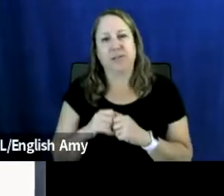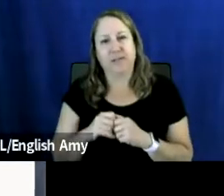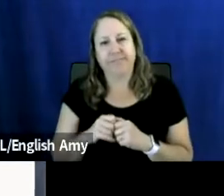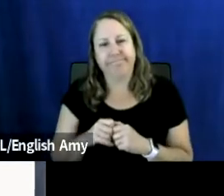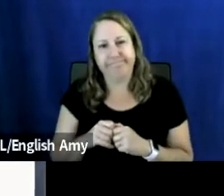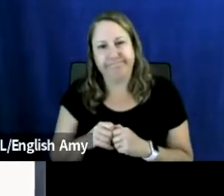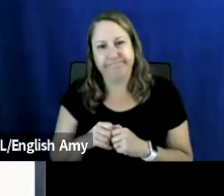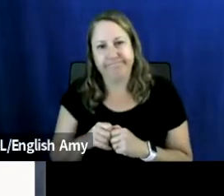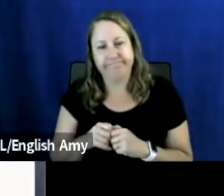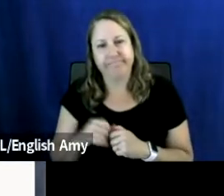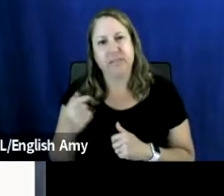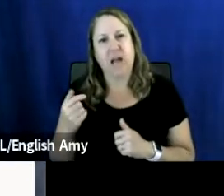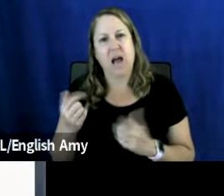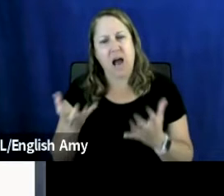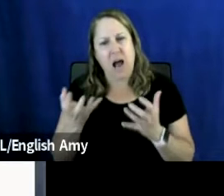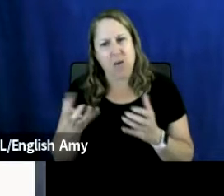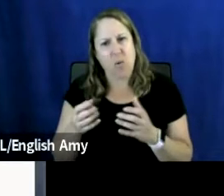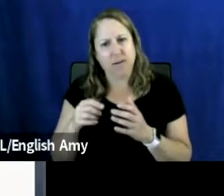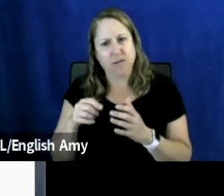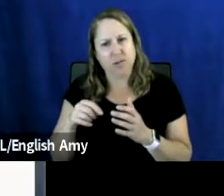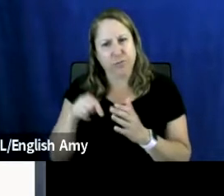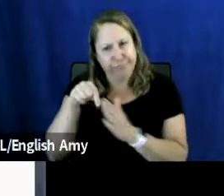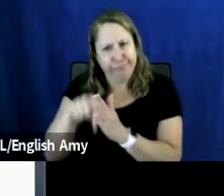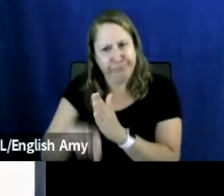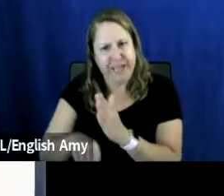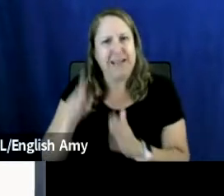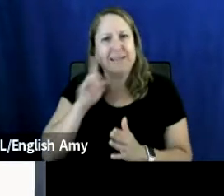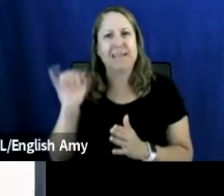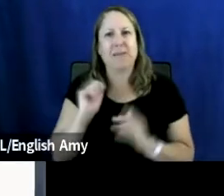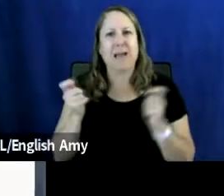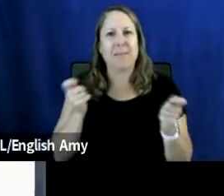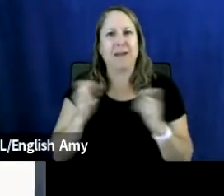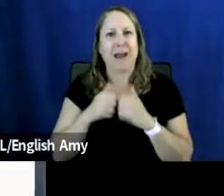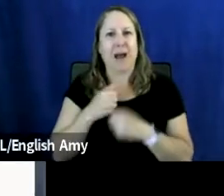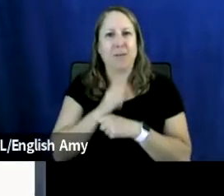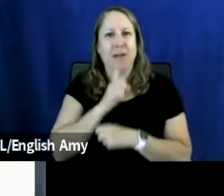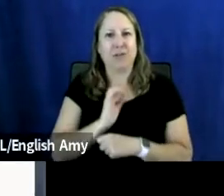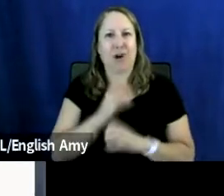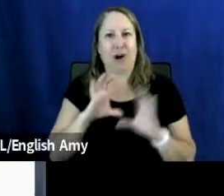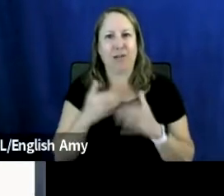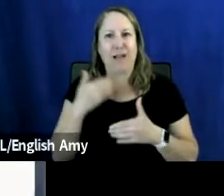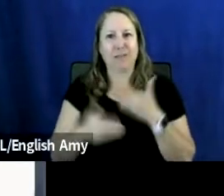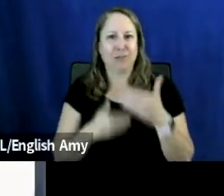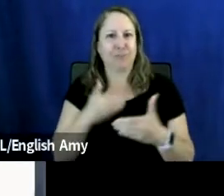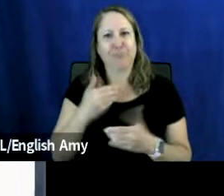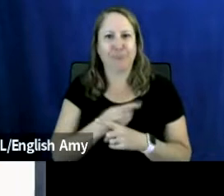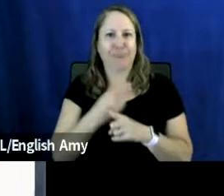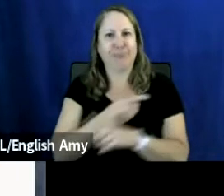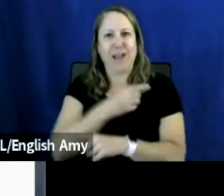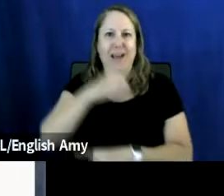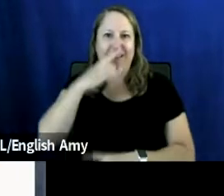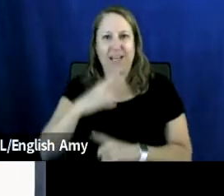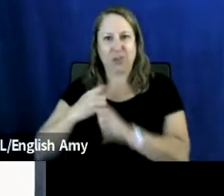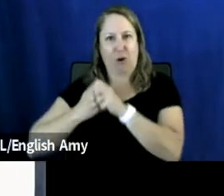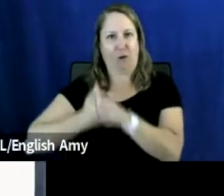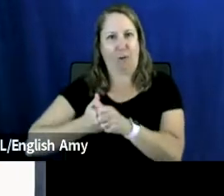So a lot of these, it sounds like management a lot, like how do we make sure our class is going the right way and kids are following us and being with us. And I know all